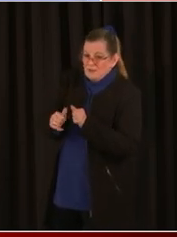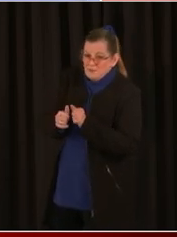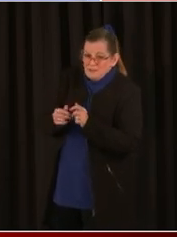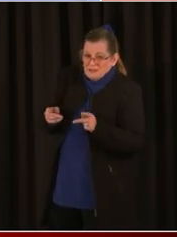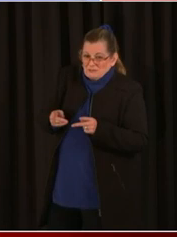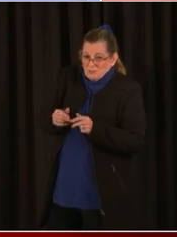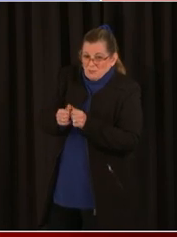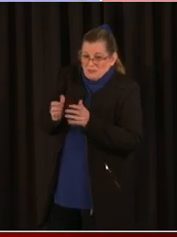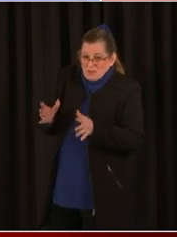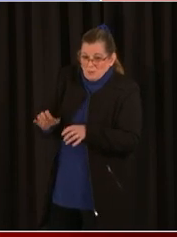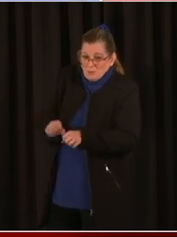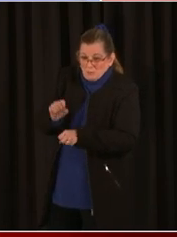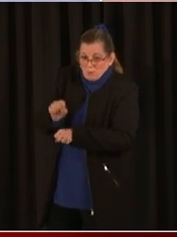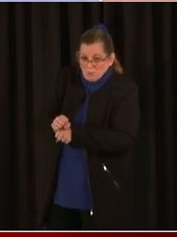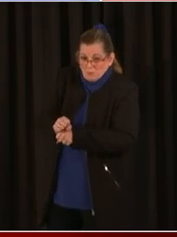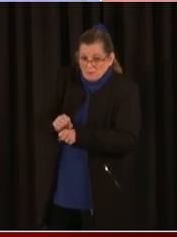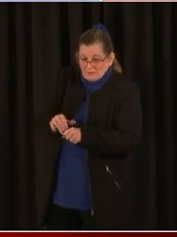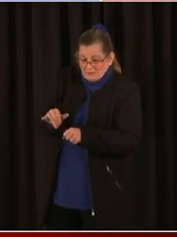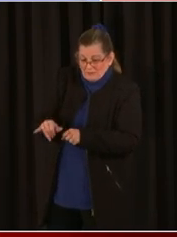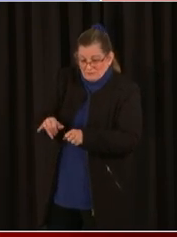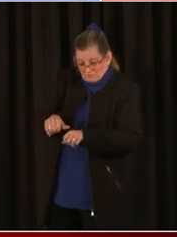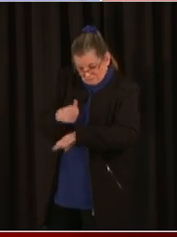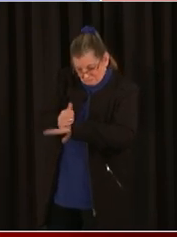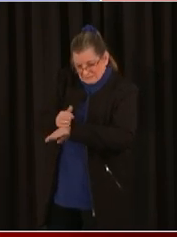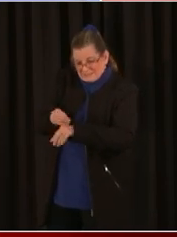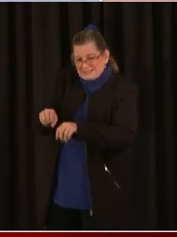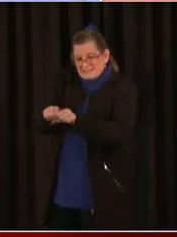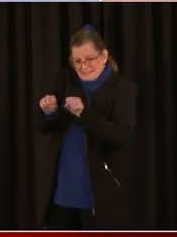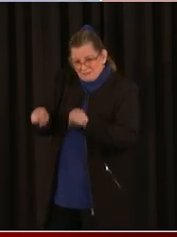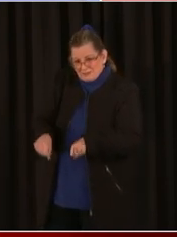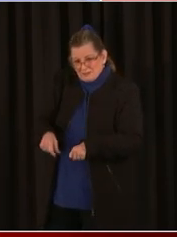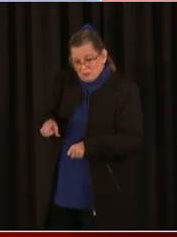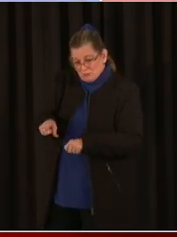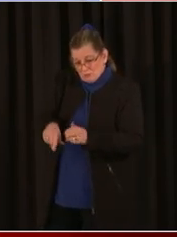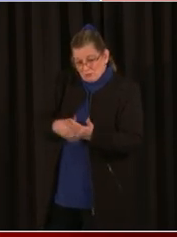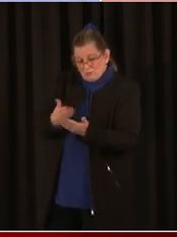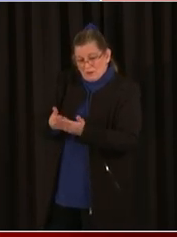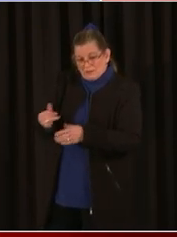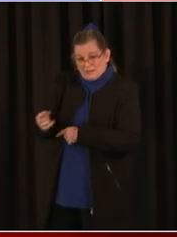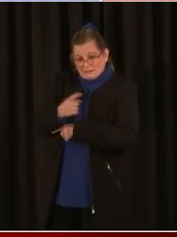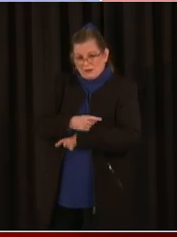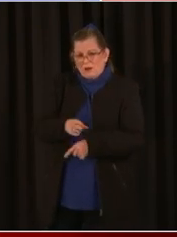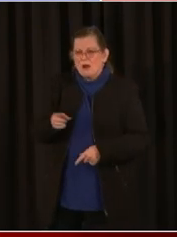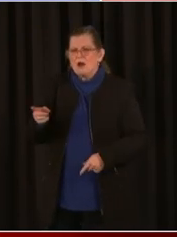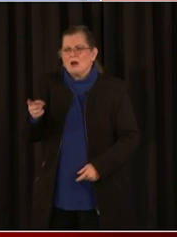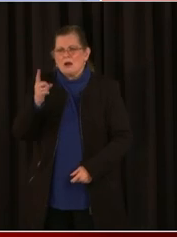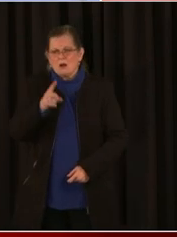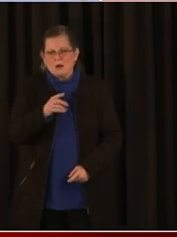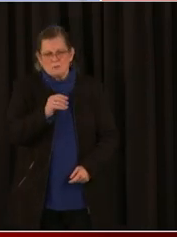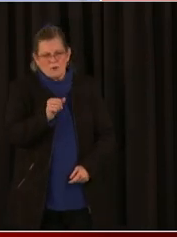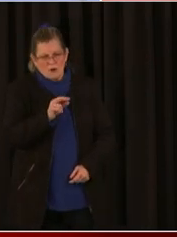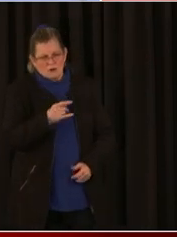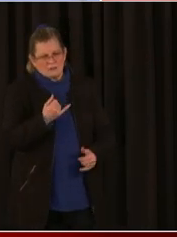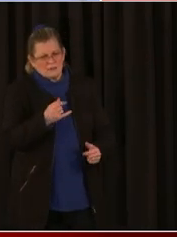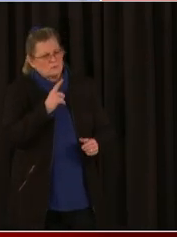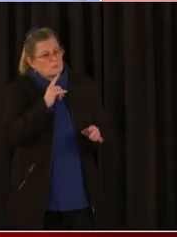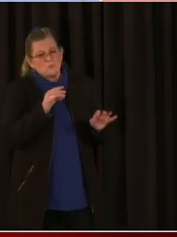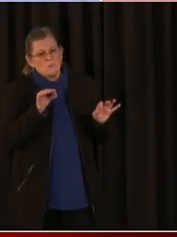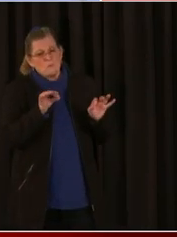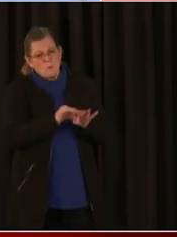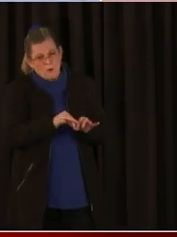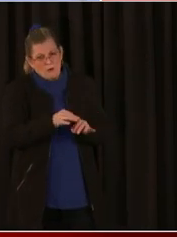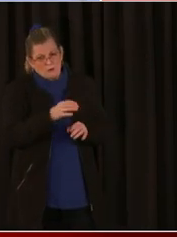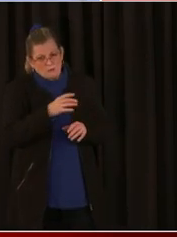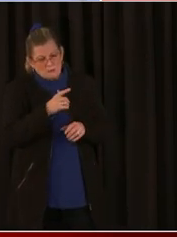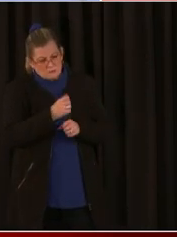being scheduled in the system so that vaccine actually arrives for you. And what about, how important is it to get it